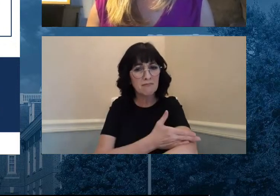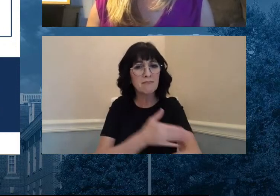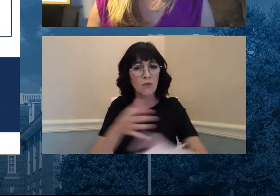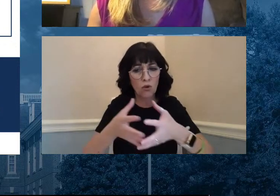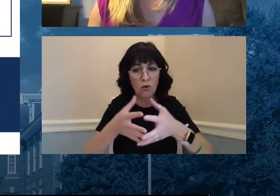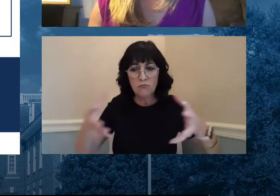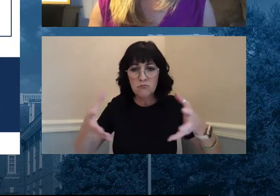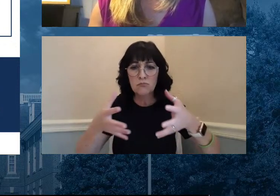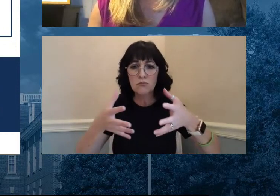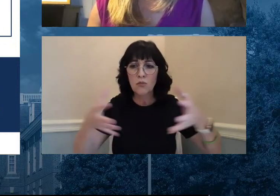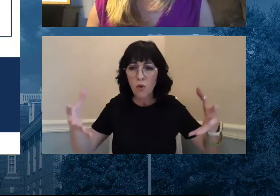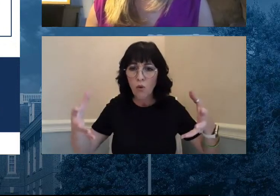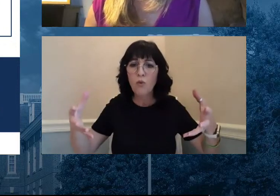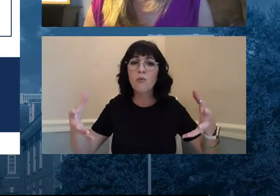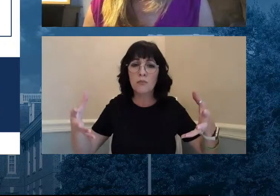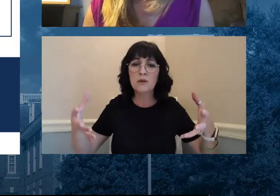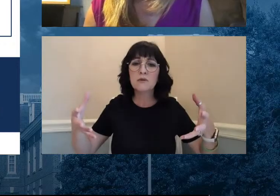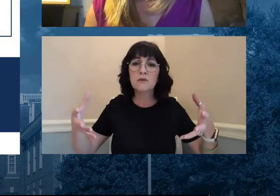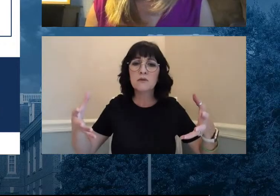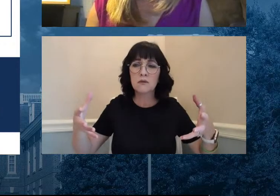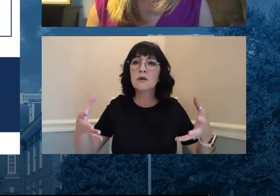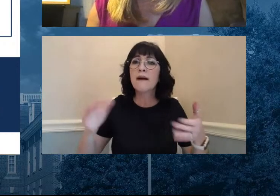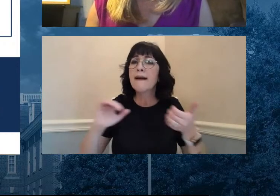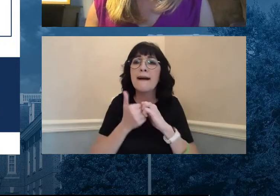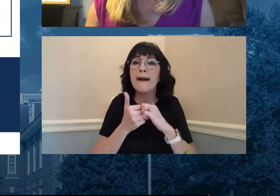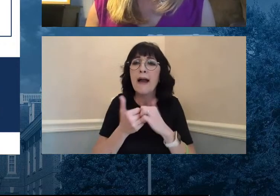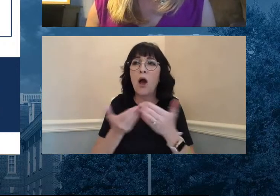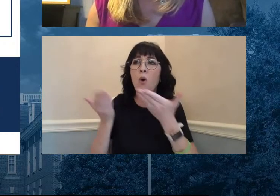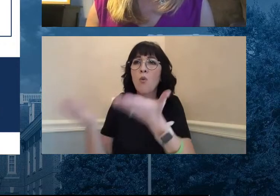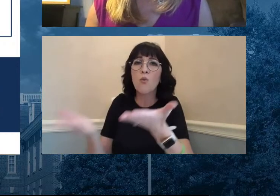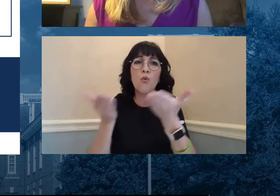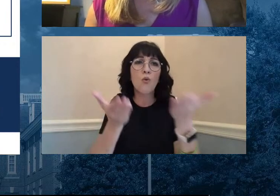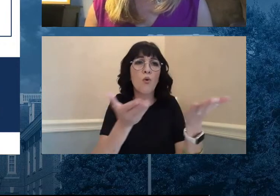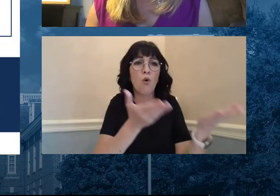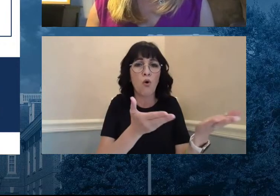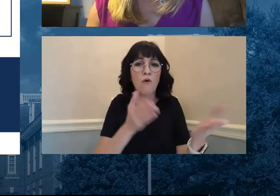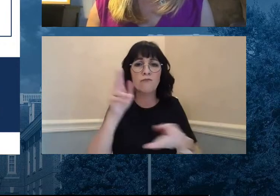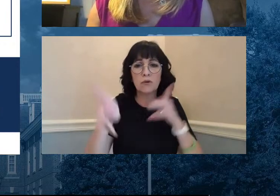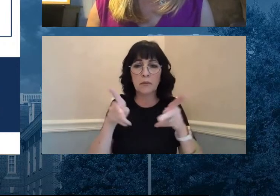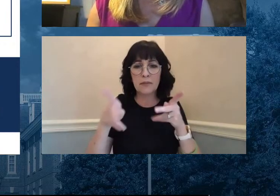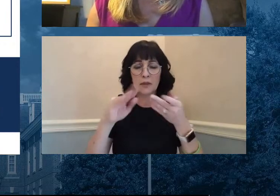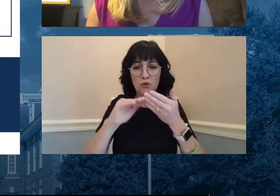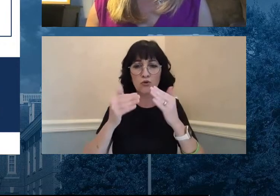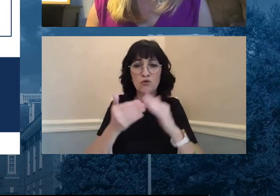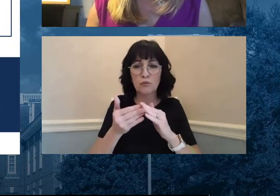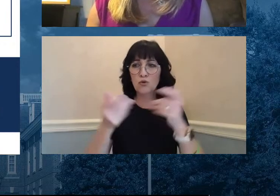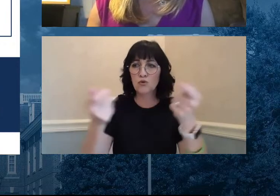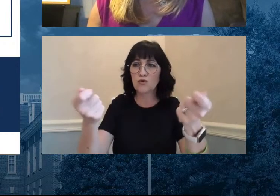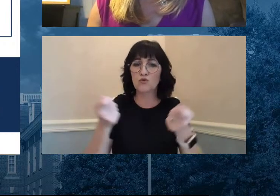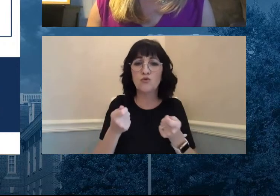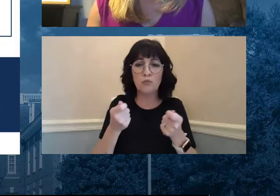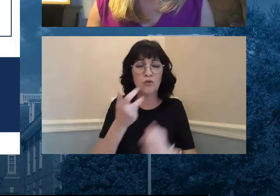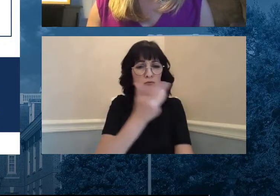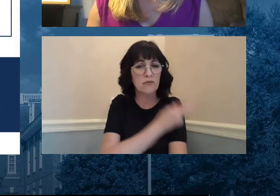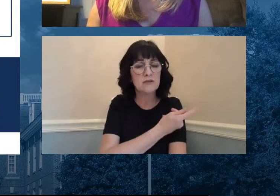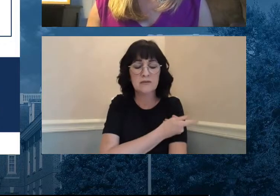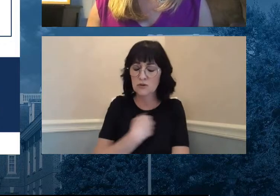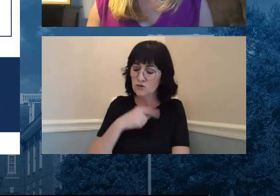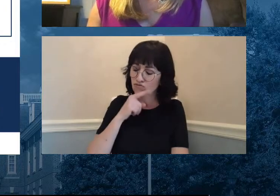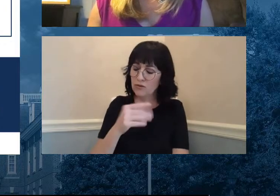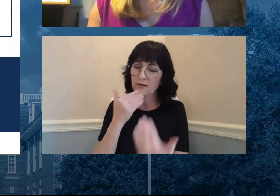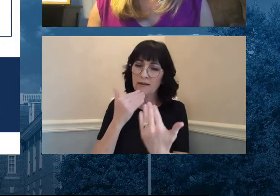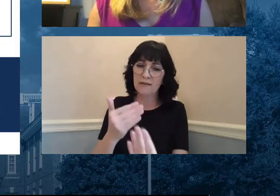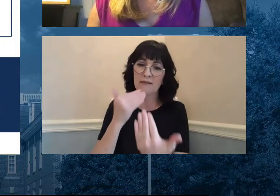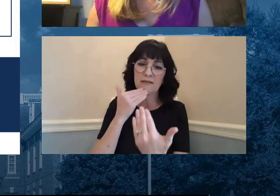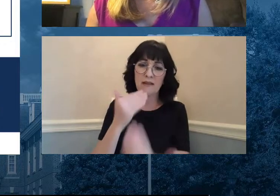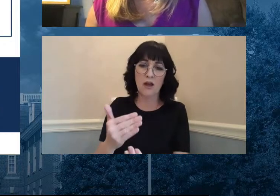working with partners, really thinking out of the box in the community. So we're just so grateful to the work